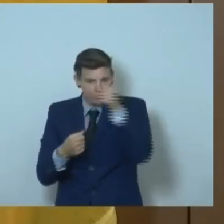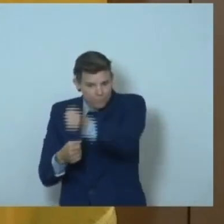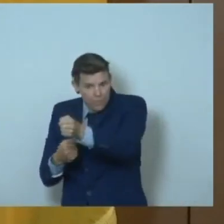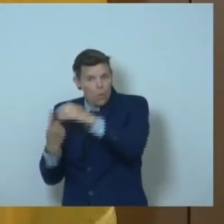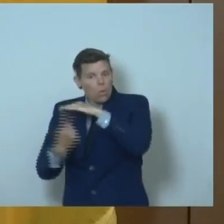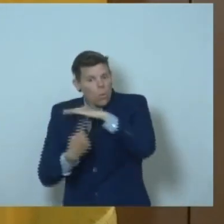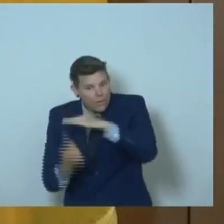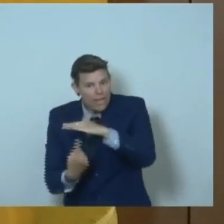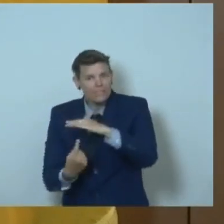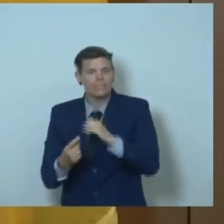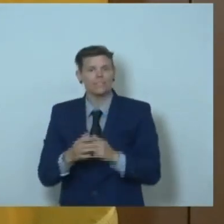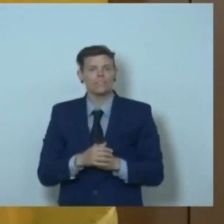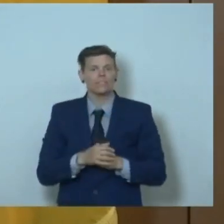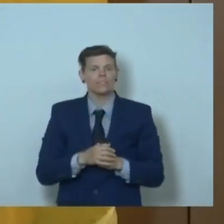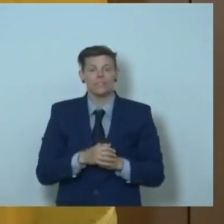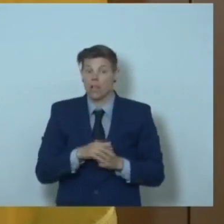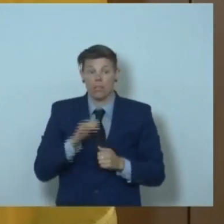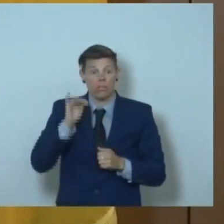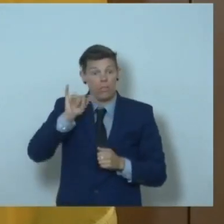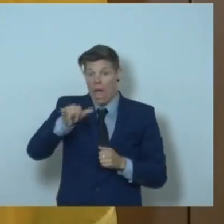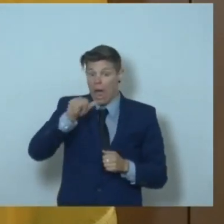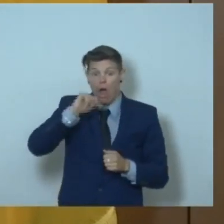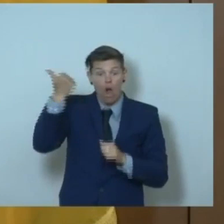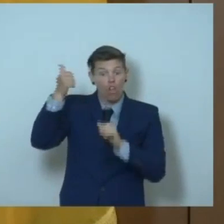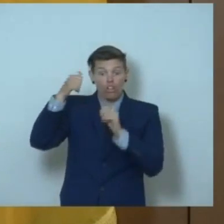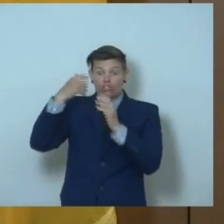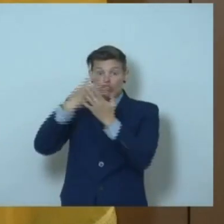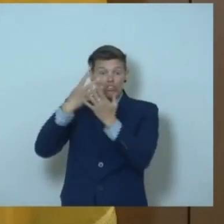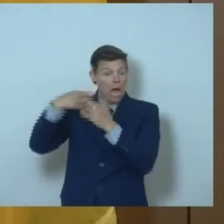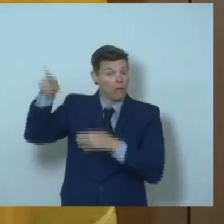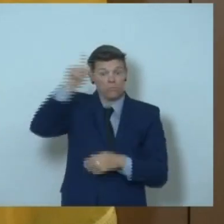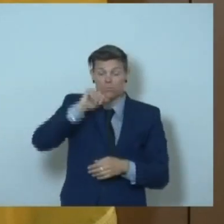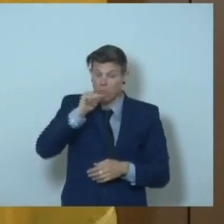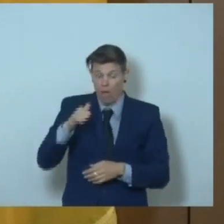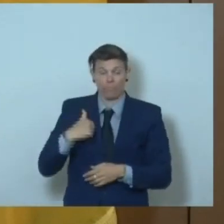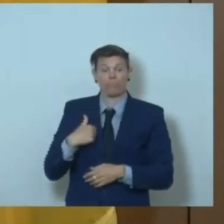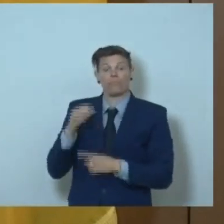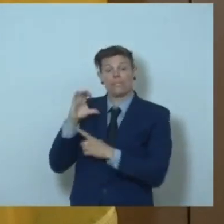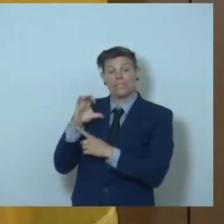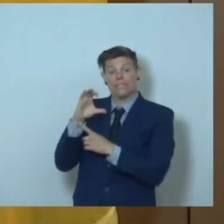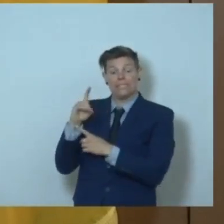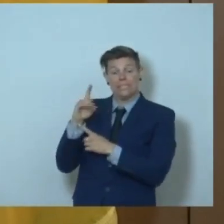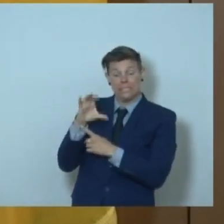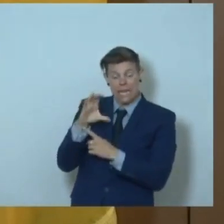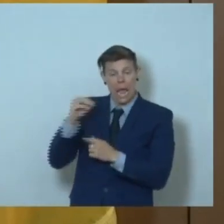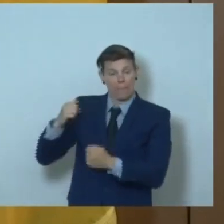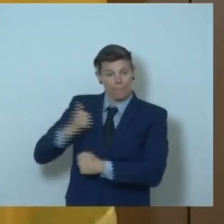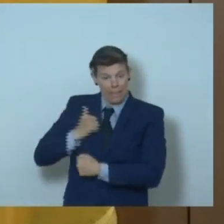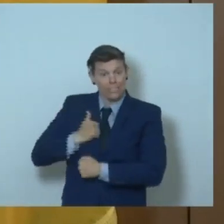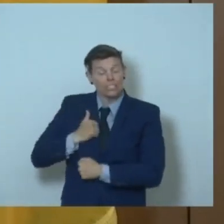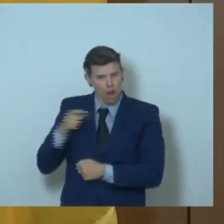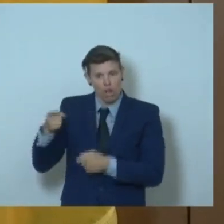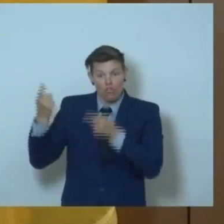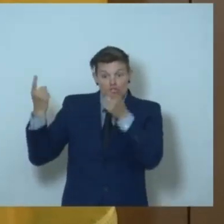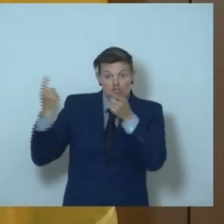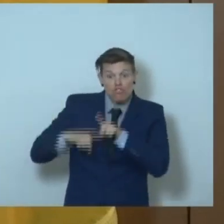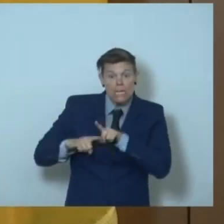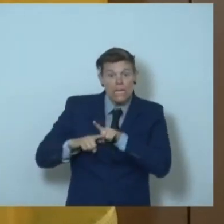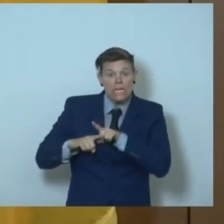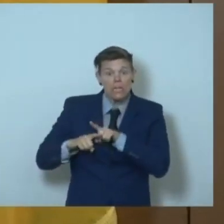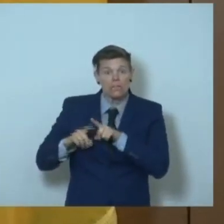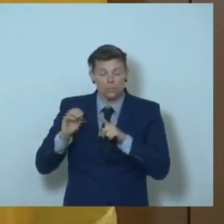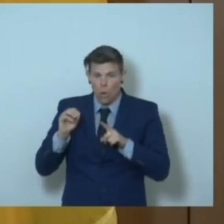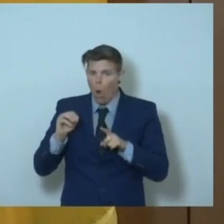And in fact, you know, the CDC, even with military installations, they're now agreeing that they should test